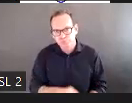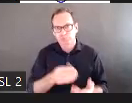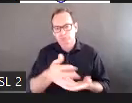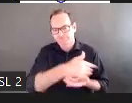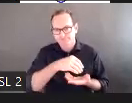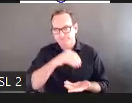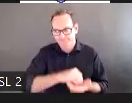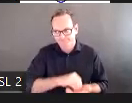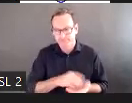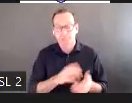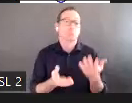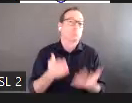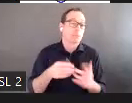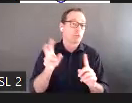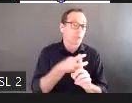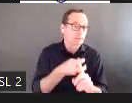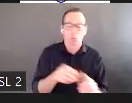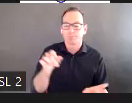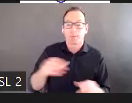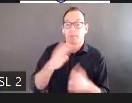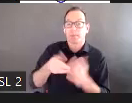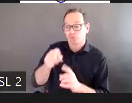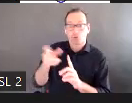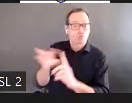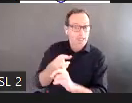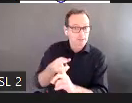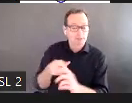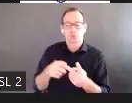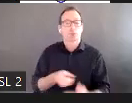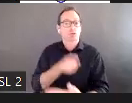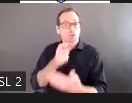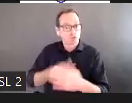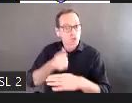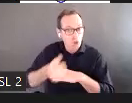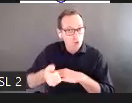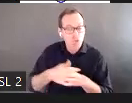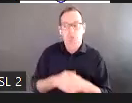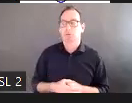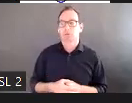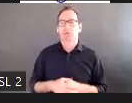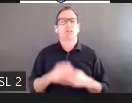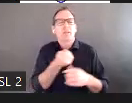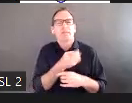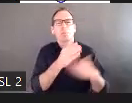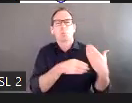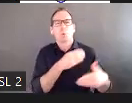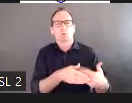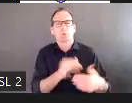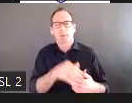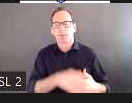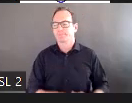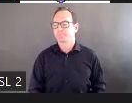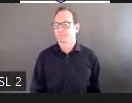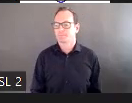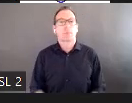the prosecution. These are few and far between, these situations where we're arresting, charging, and prosecuting. In all